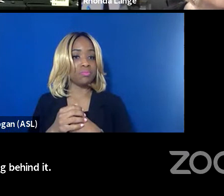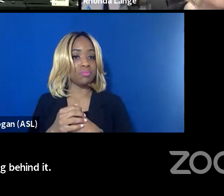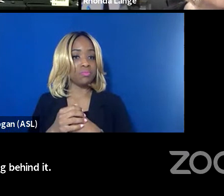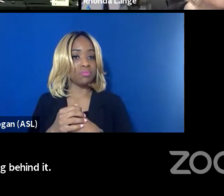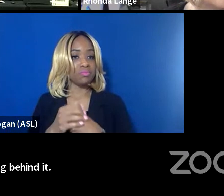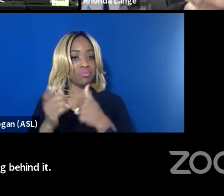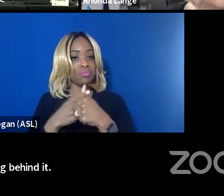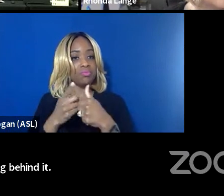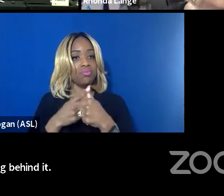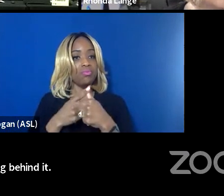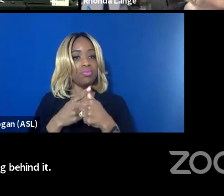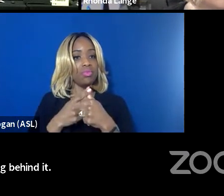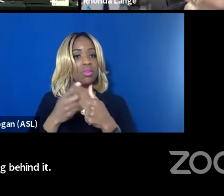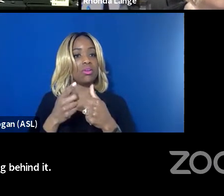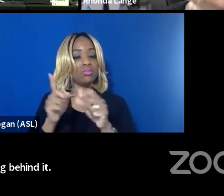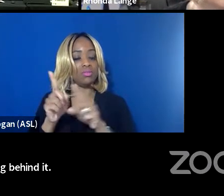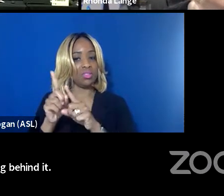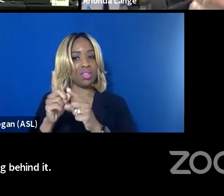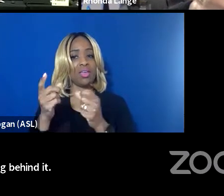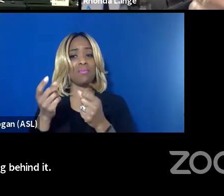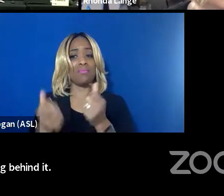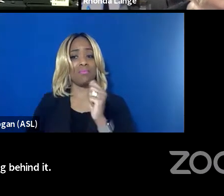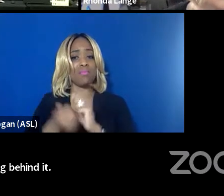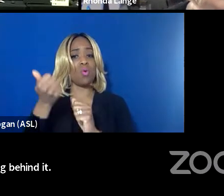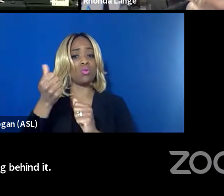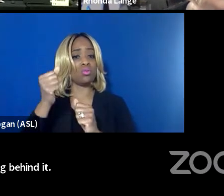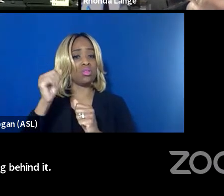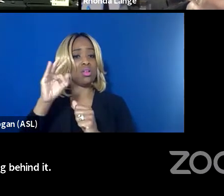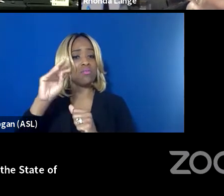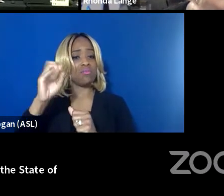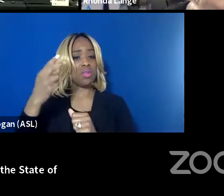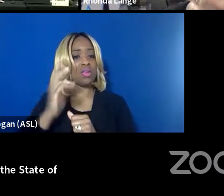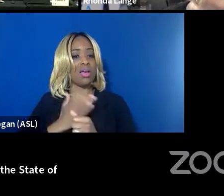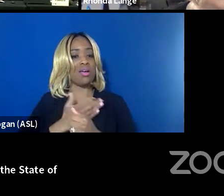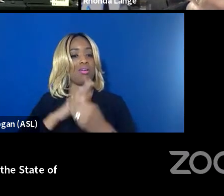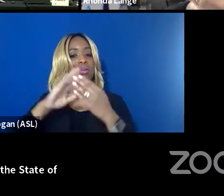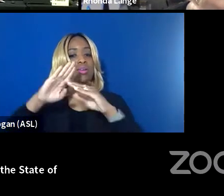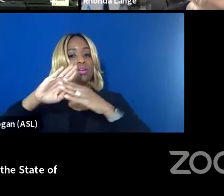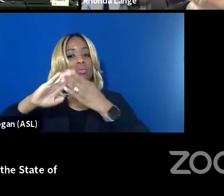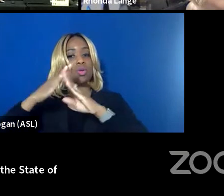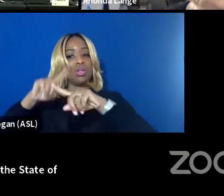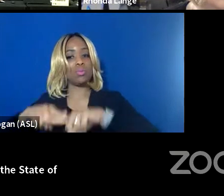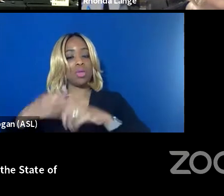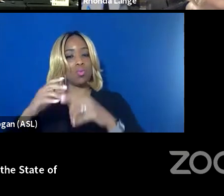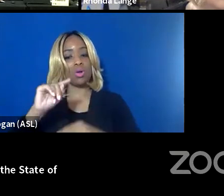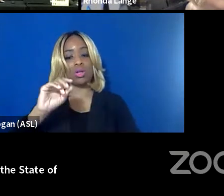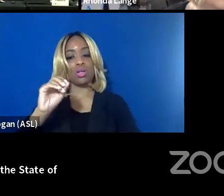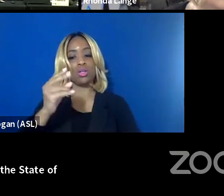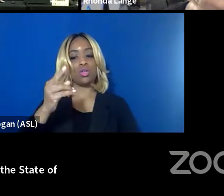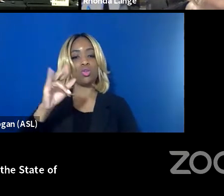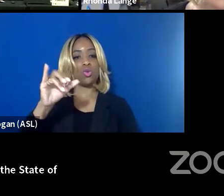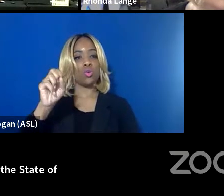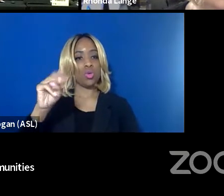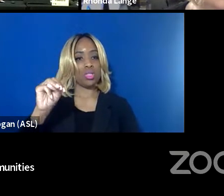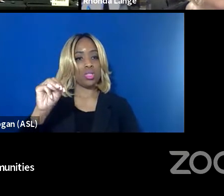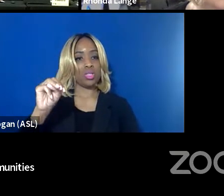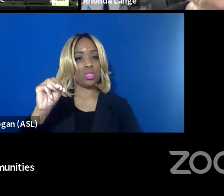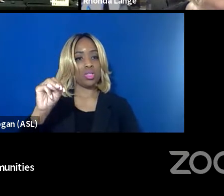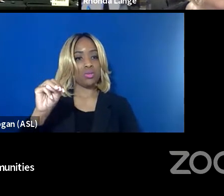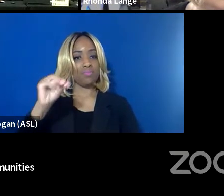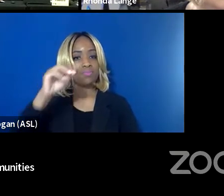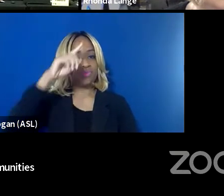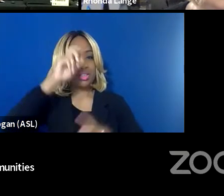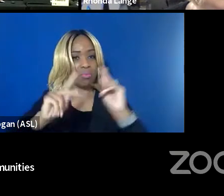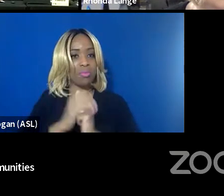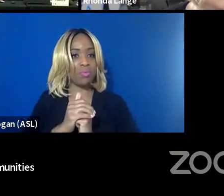First of all, like much of the state of Michigan, our community is dependent on tourism, on summer people. Of course,